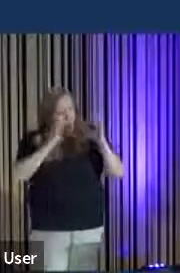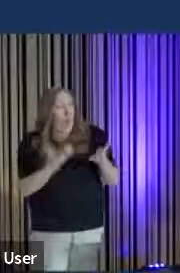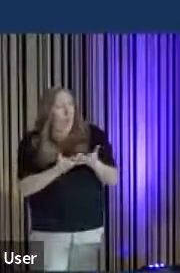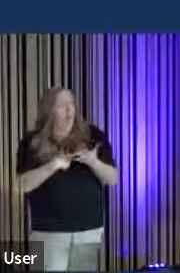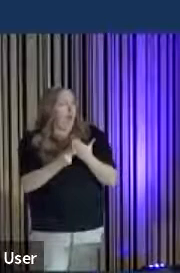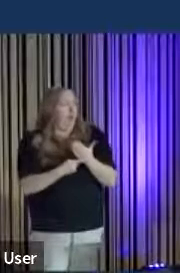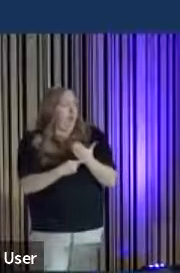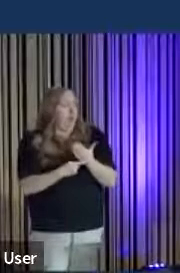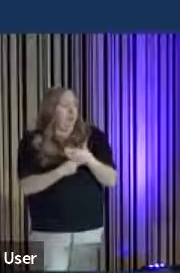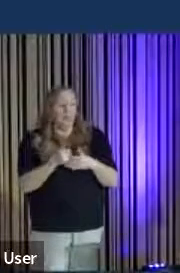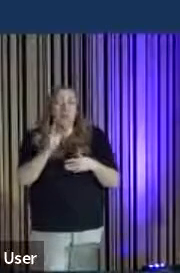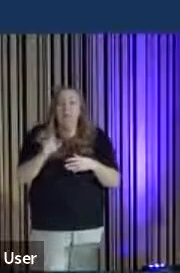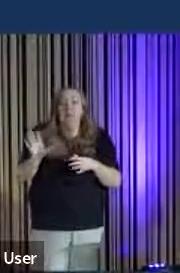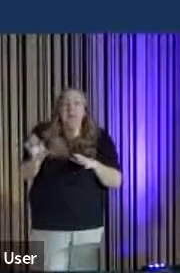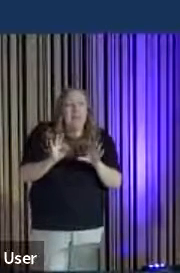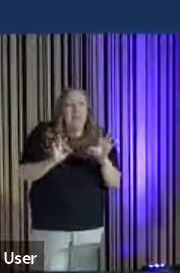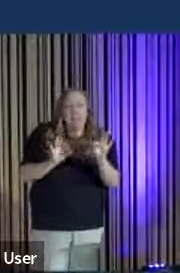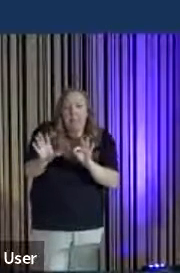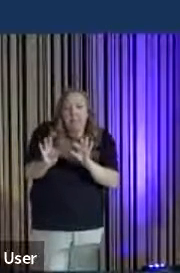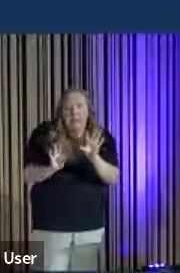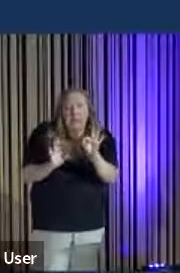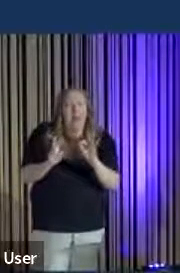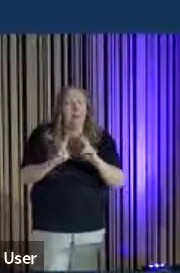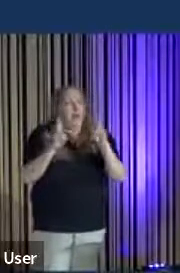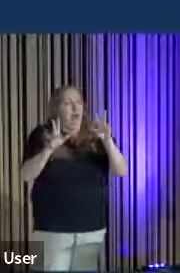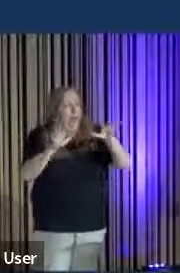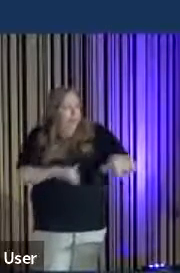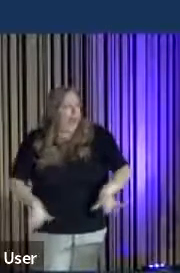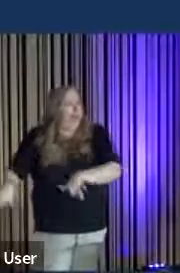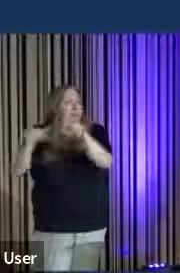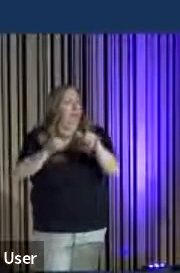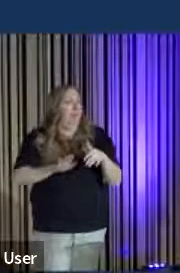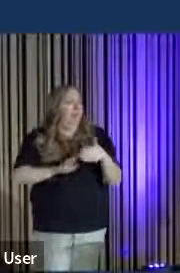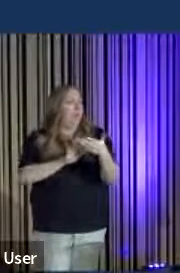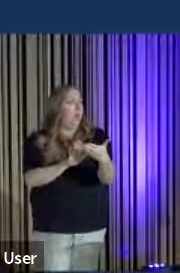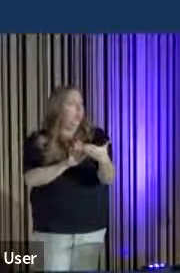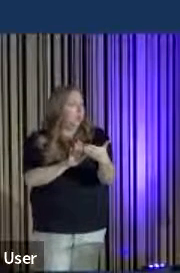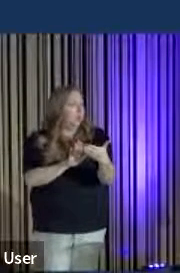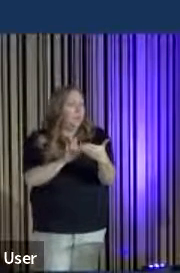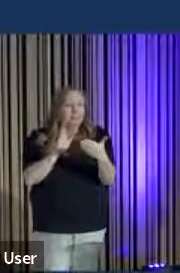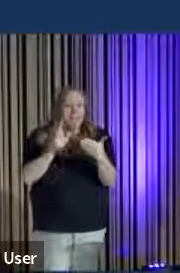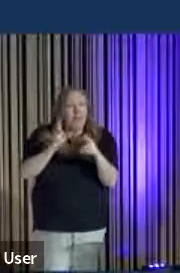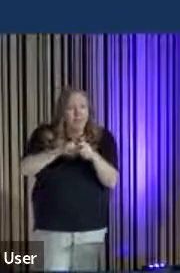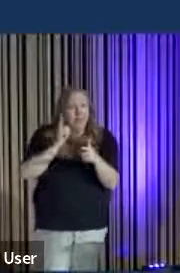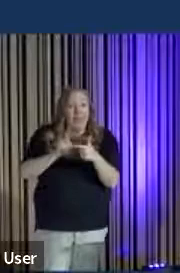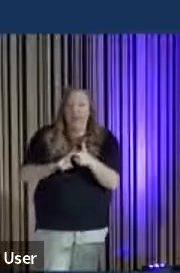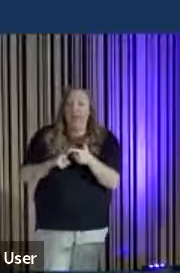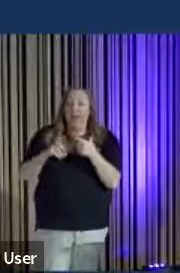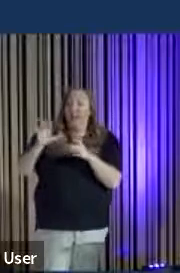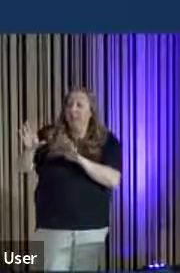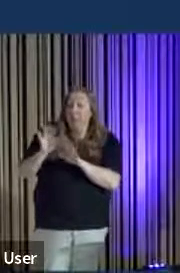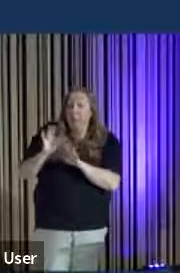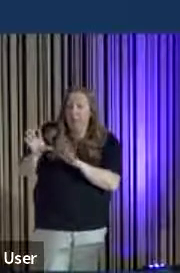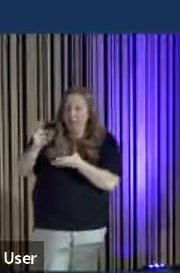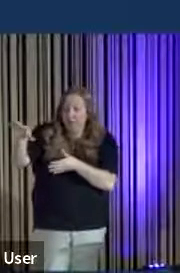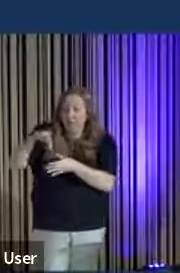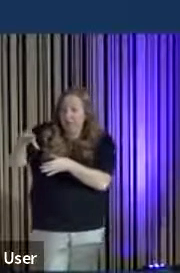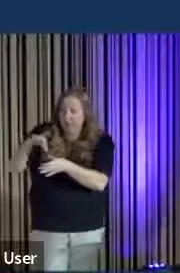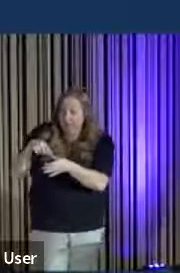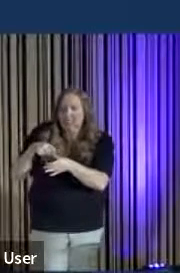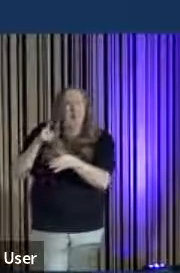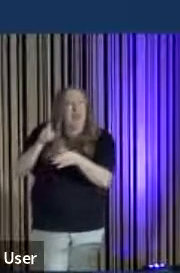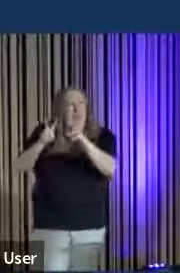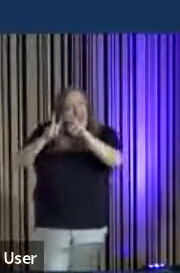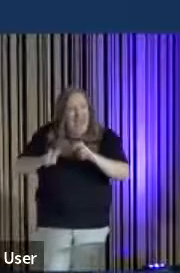to sample in a very standardized way. And we need to analyze our samples in a very standardized way so